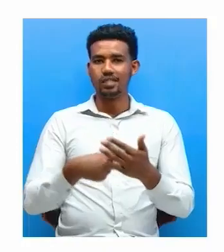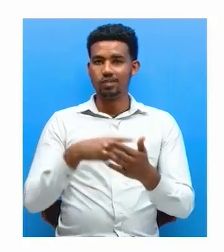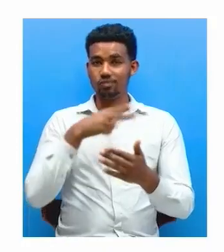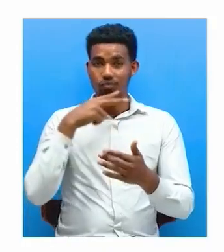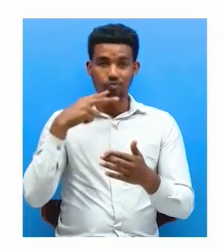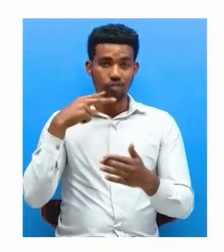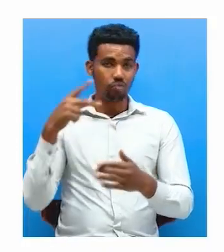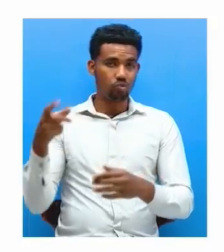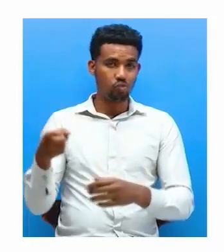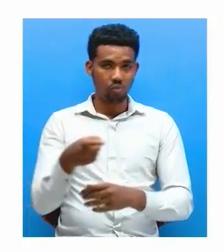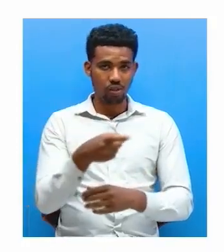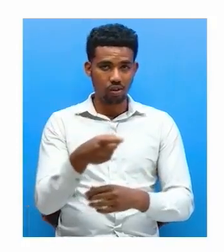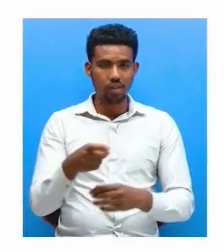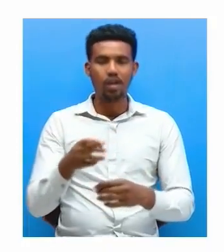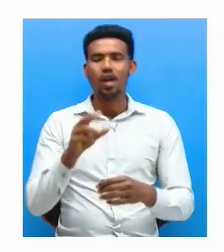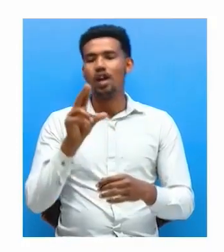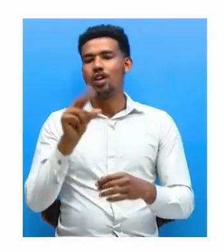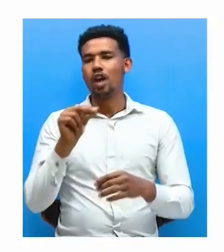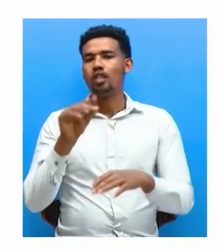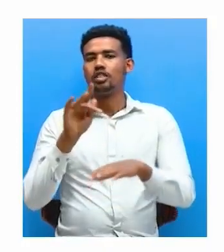Do not touch